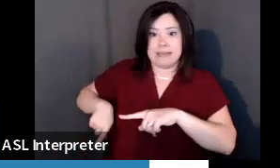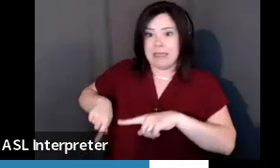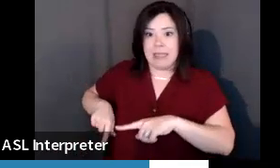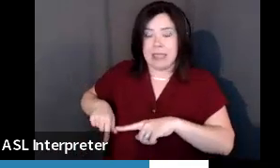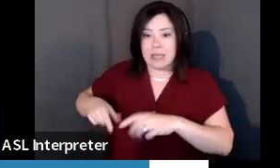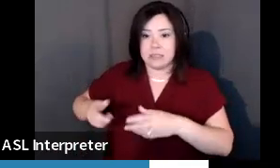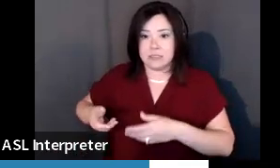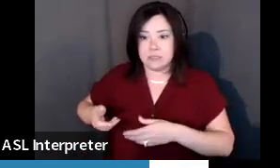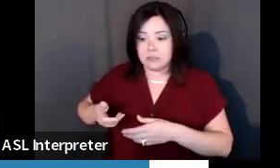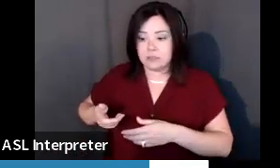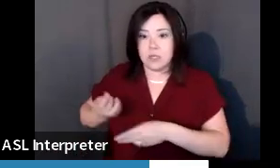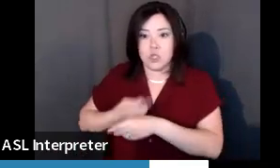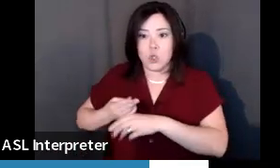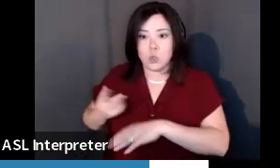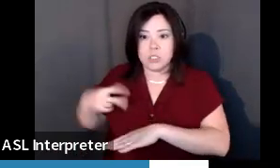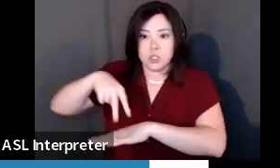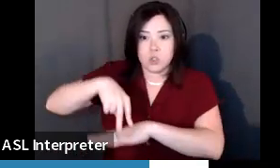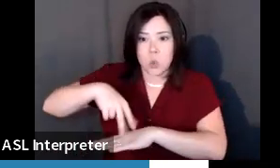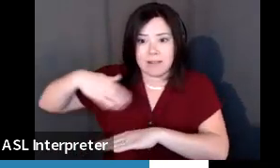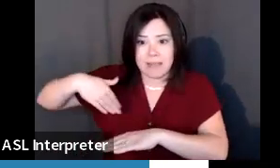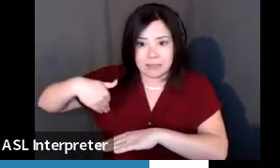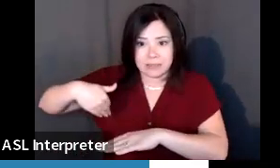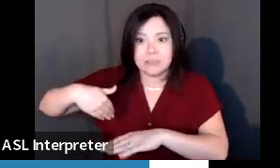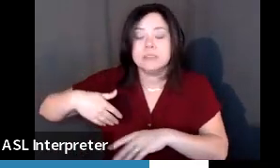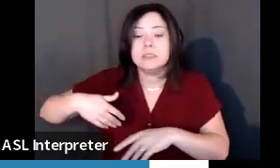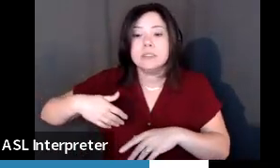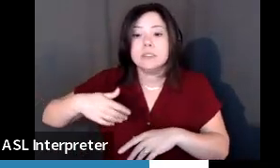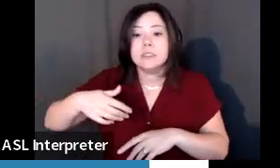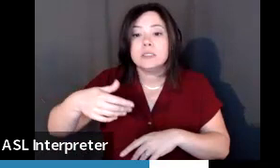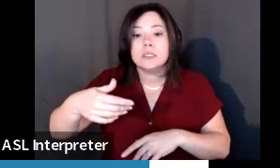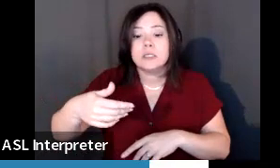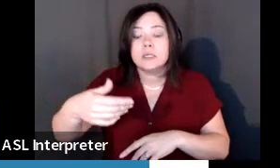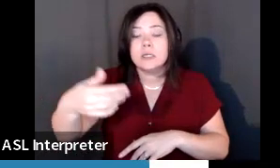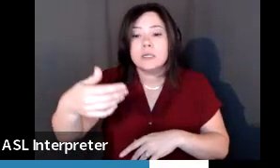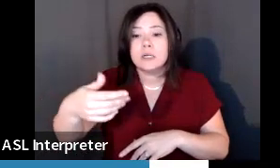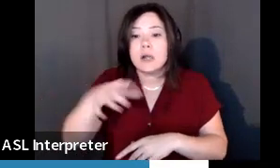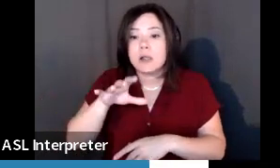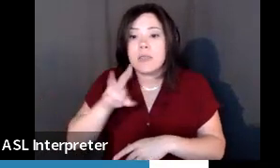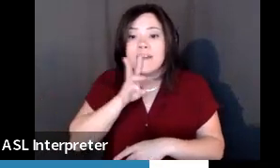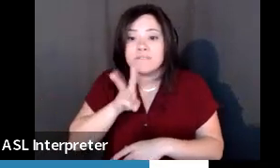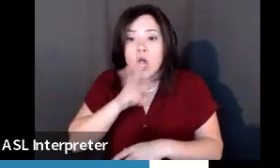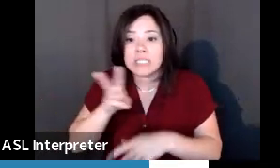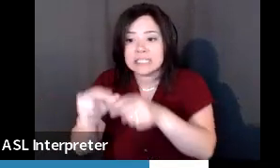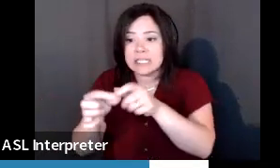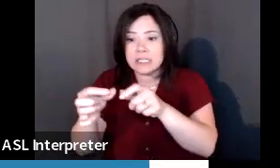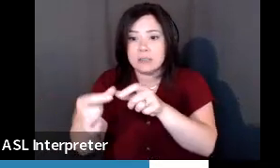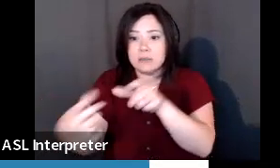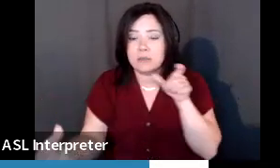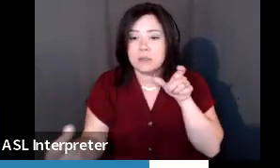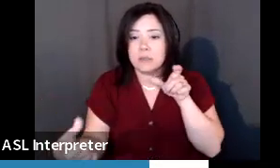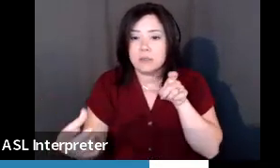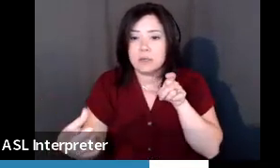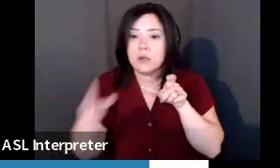of using a step stool, and then these faucet extenders literally just attach to the end of the faucet and make it